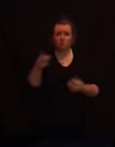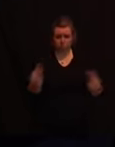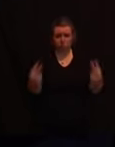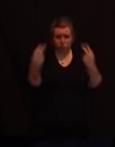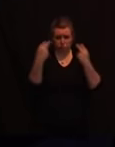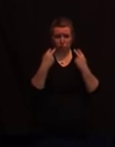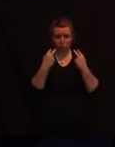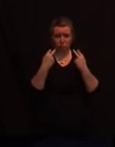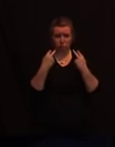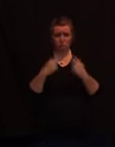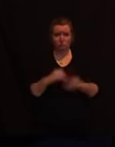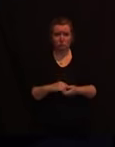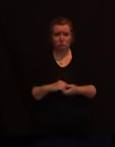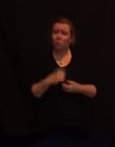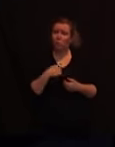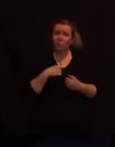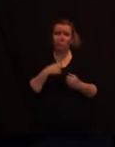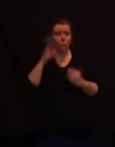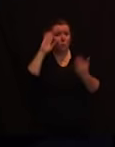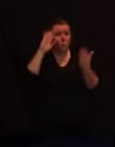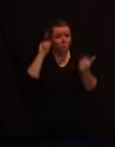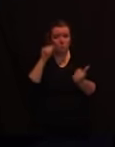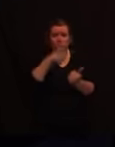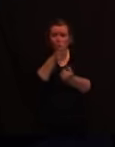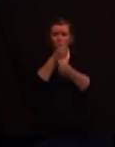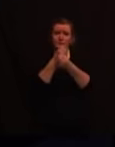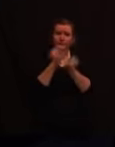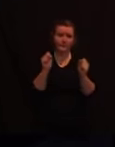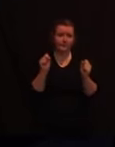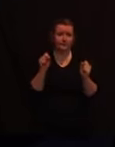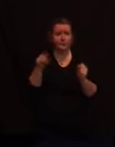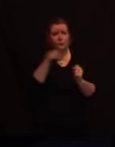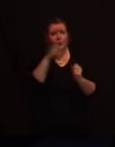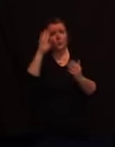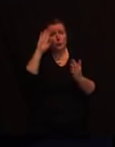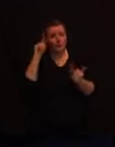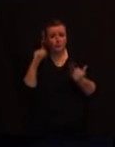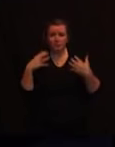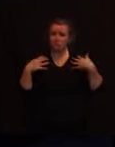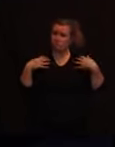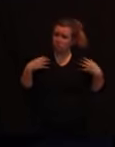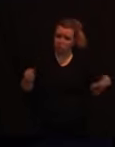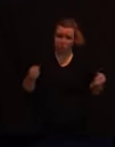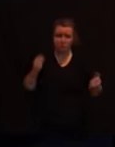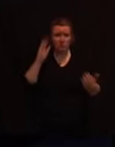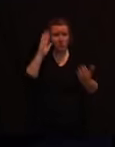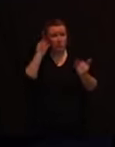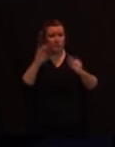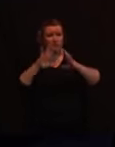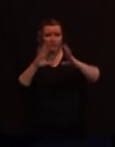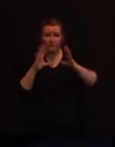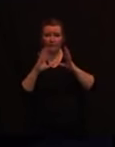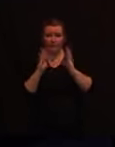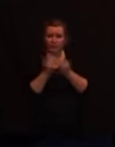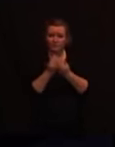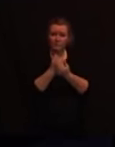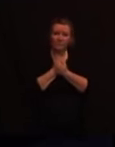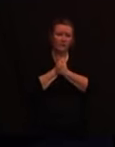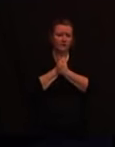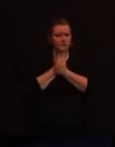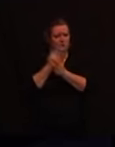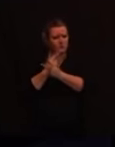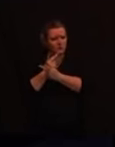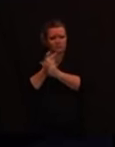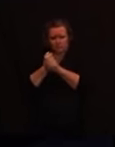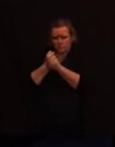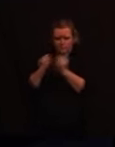I hope you are safe. I hope that you are healthy. I hope your loved ones are staying safe and healthy. If